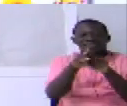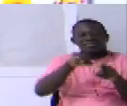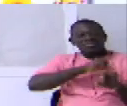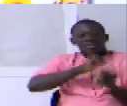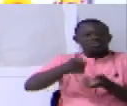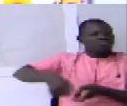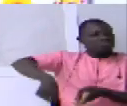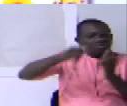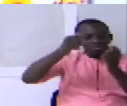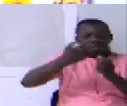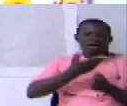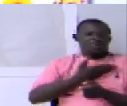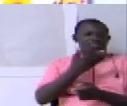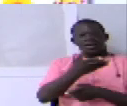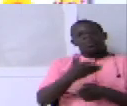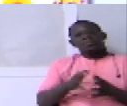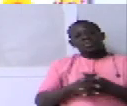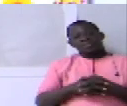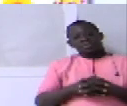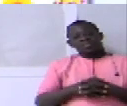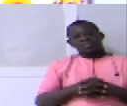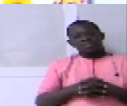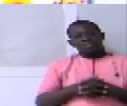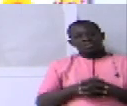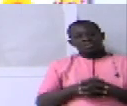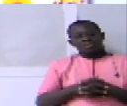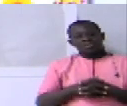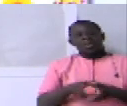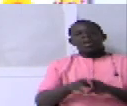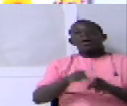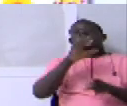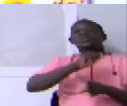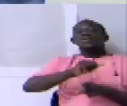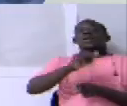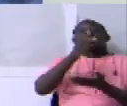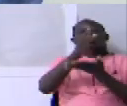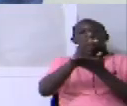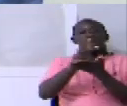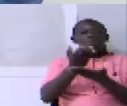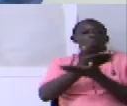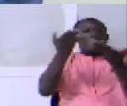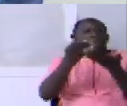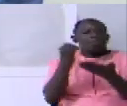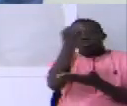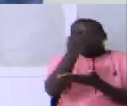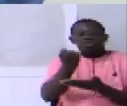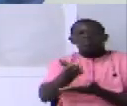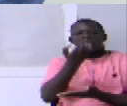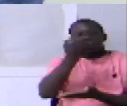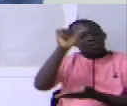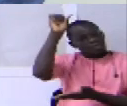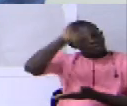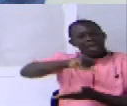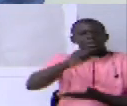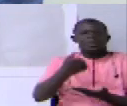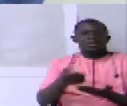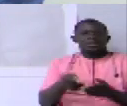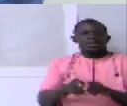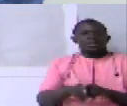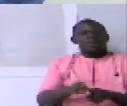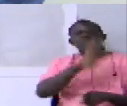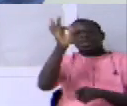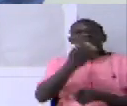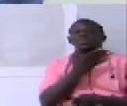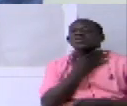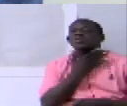tumodo lo hanima no mengi kata bi tumodo le ka fayle. Mr. Witness, it's because the food is bad. Sedo dalilo membe Pure and